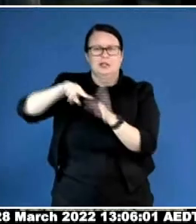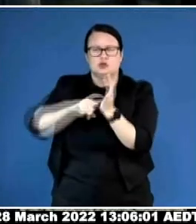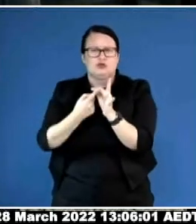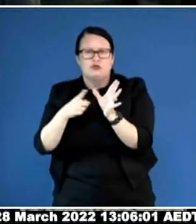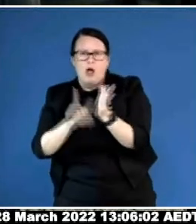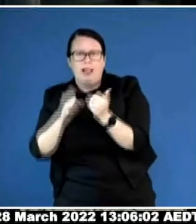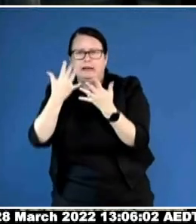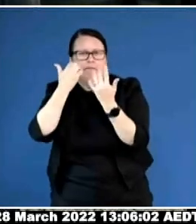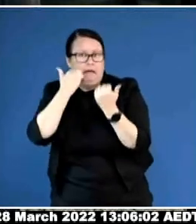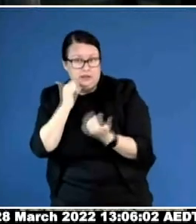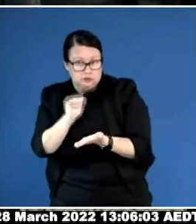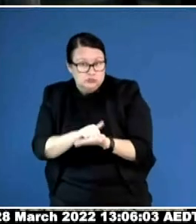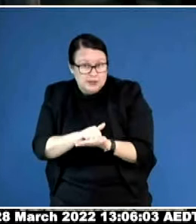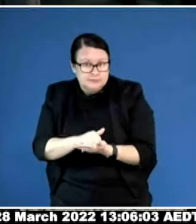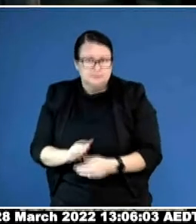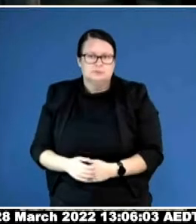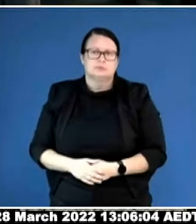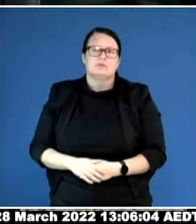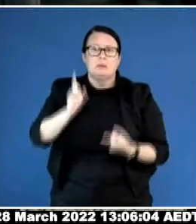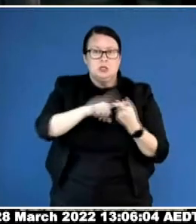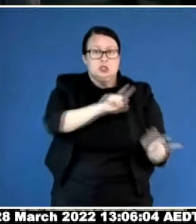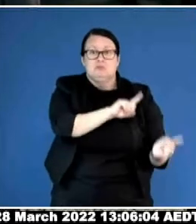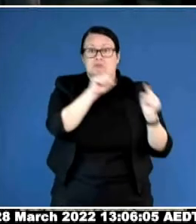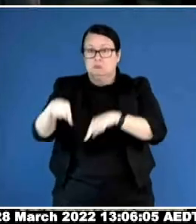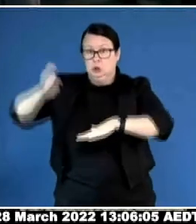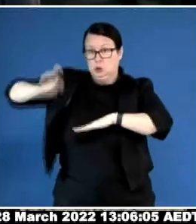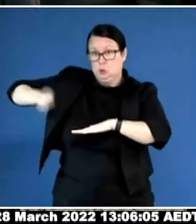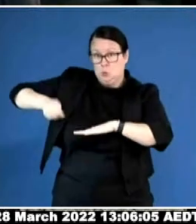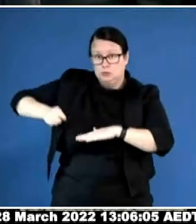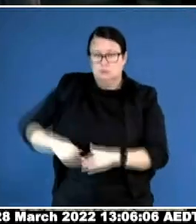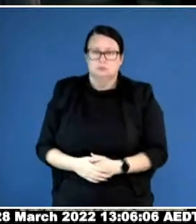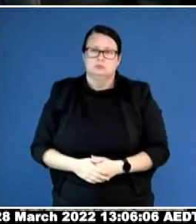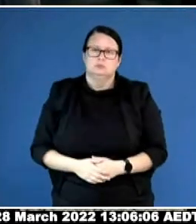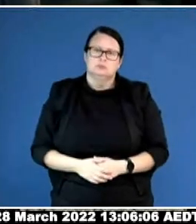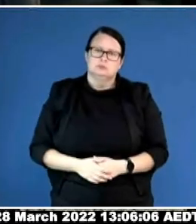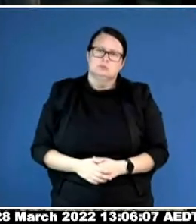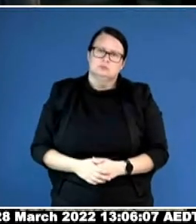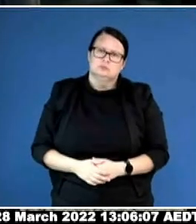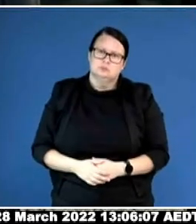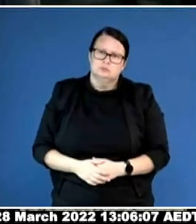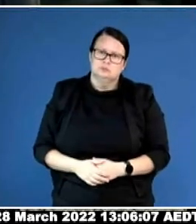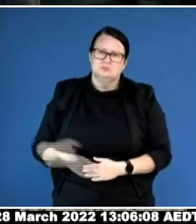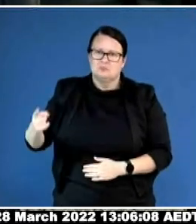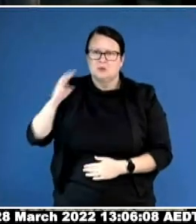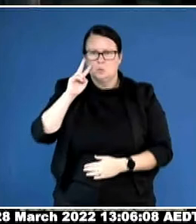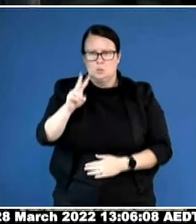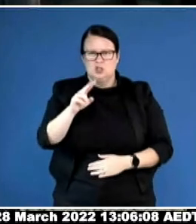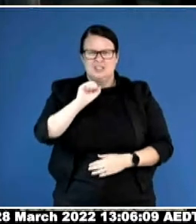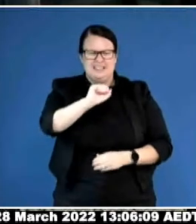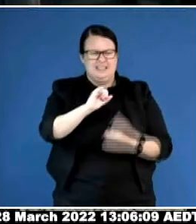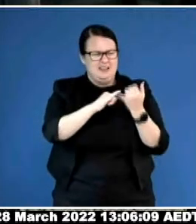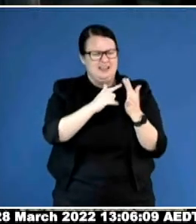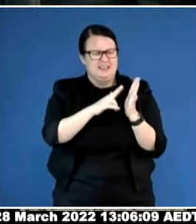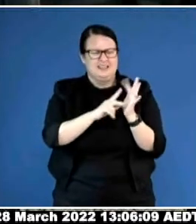right? But you went to court and you went to watch the sentence, his sentence.